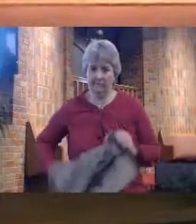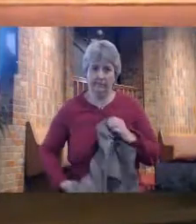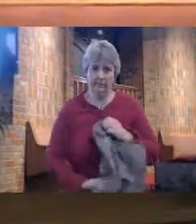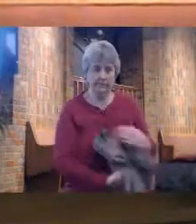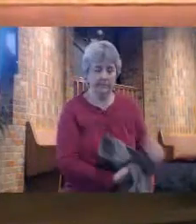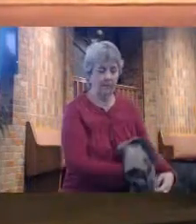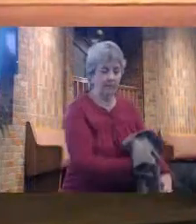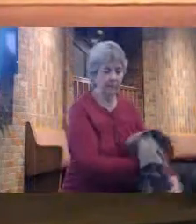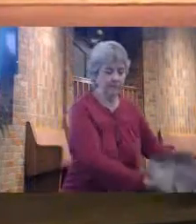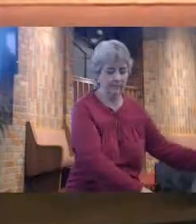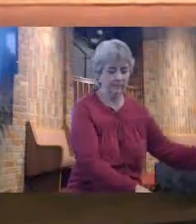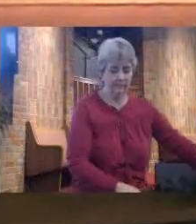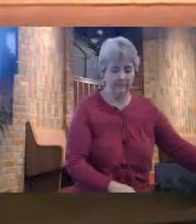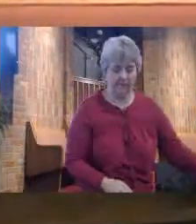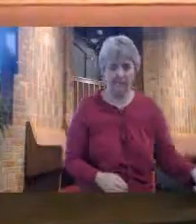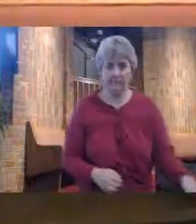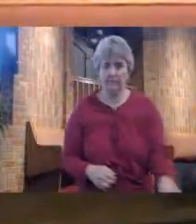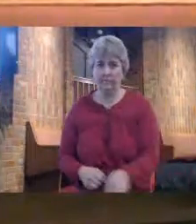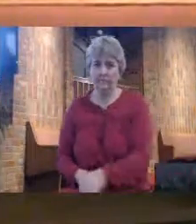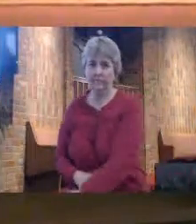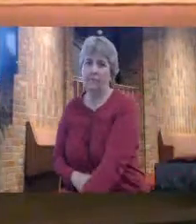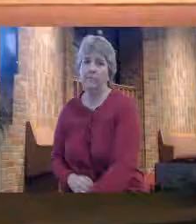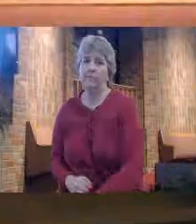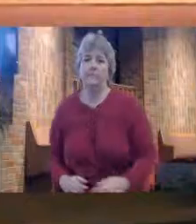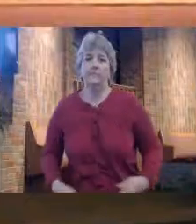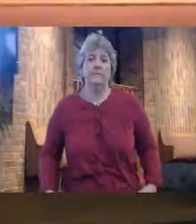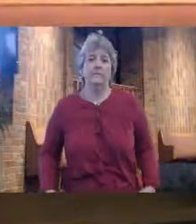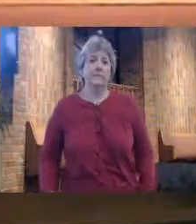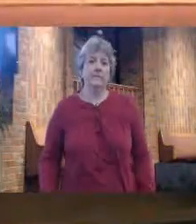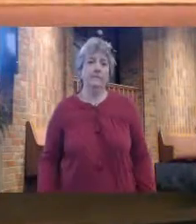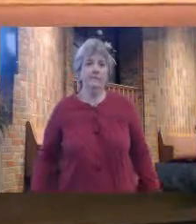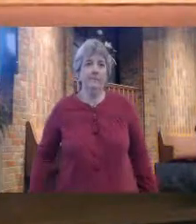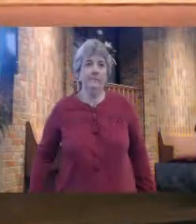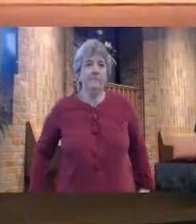Number 277, we'll do the first and second of this one as well.